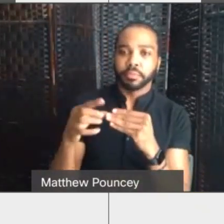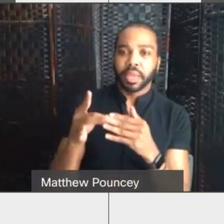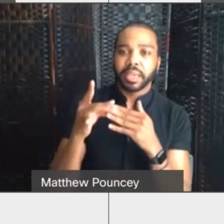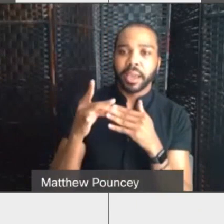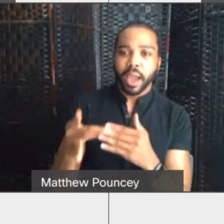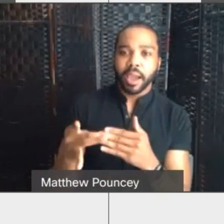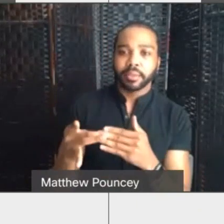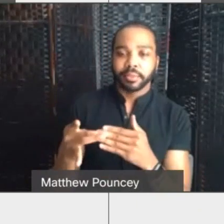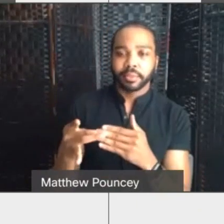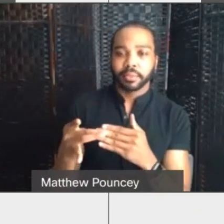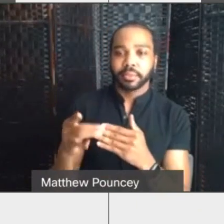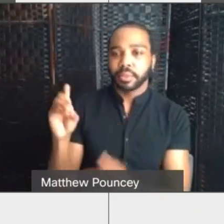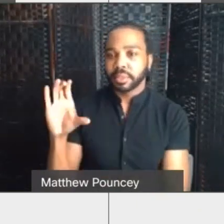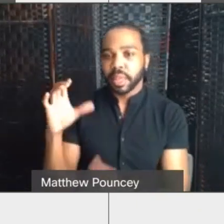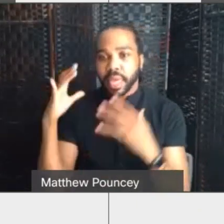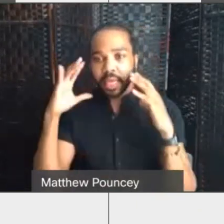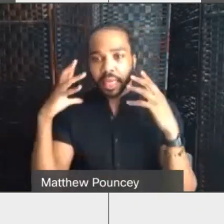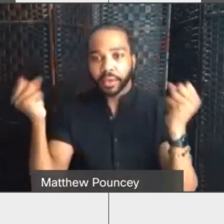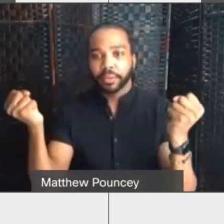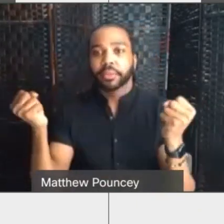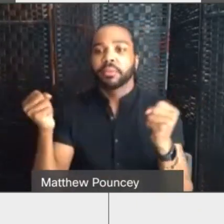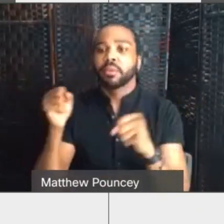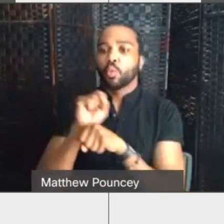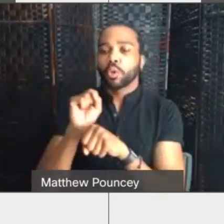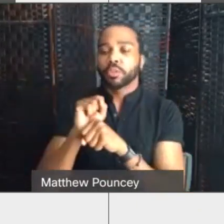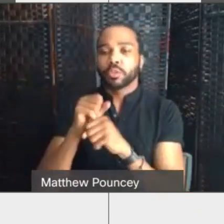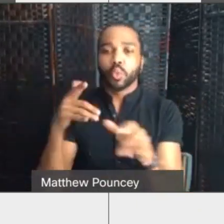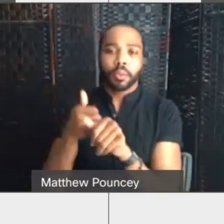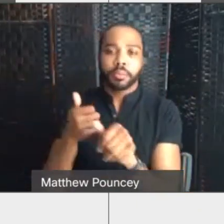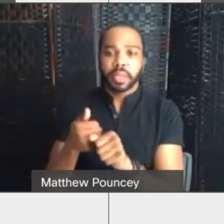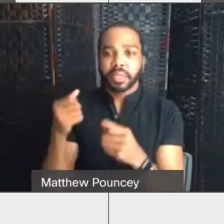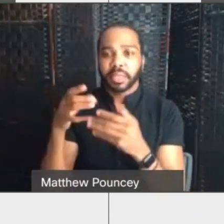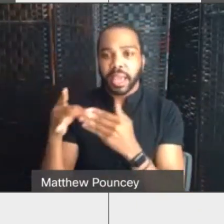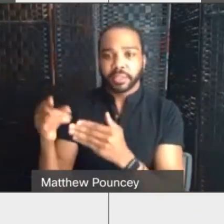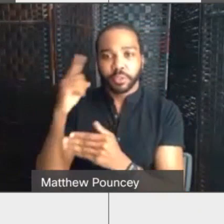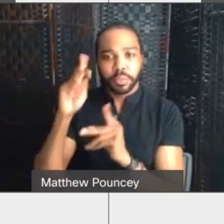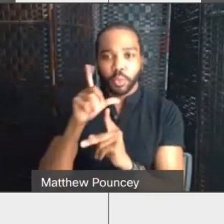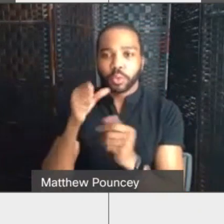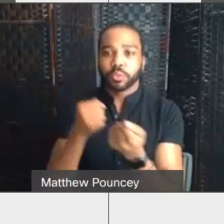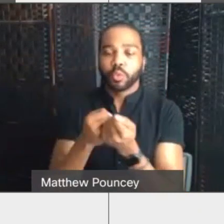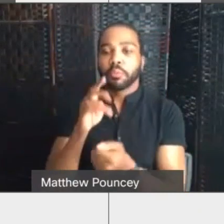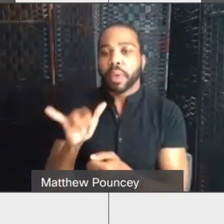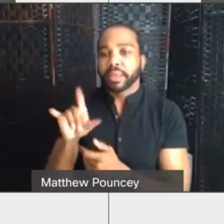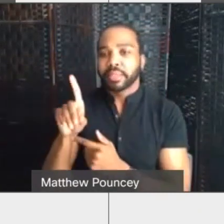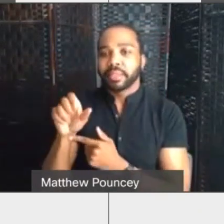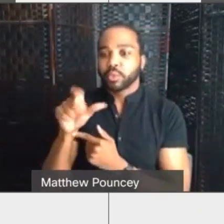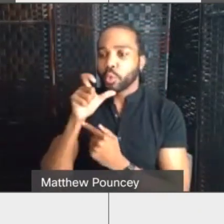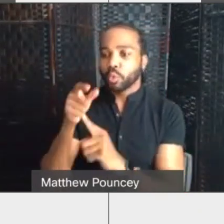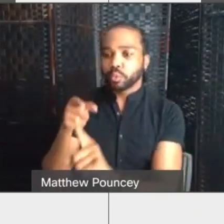guidance, is DC Health working to update guidance for people supported by DDS who have been vaccinated?